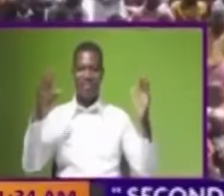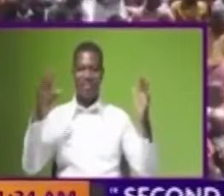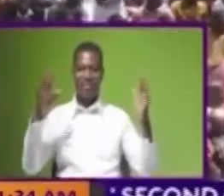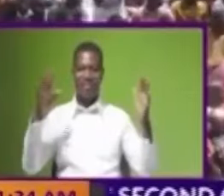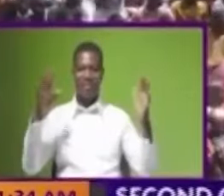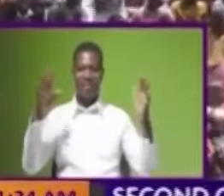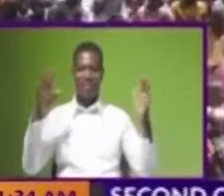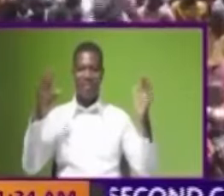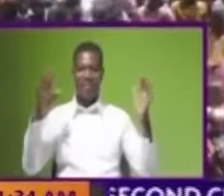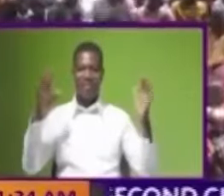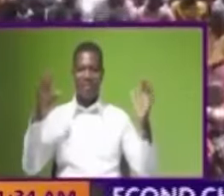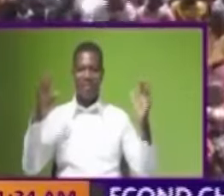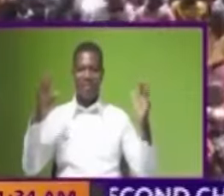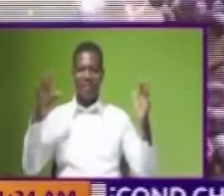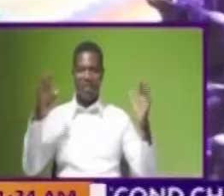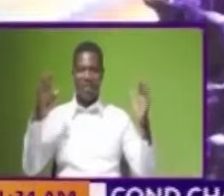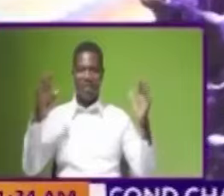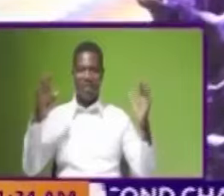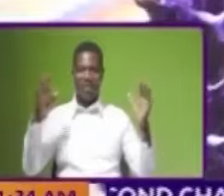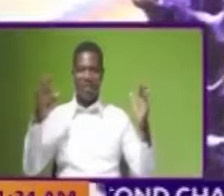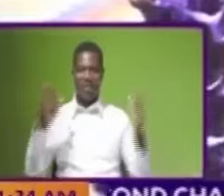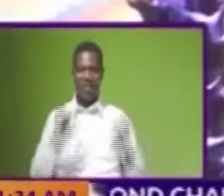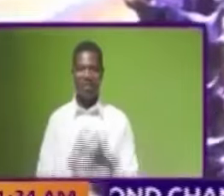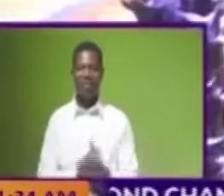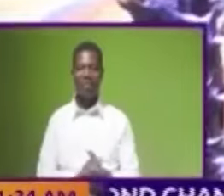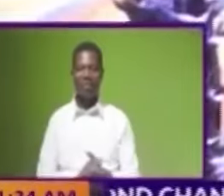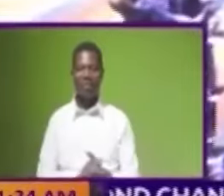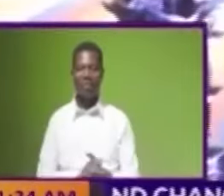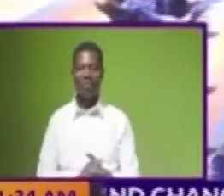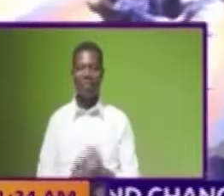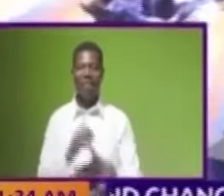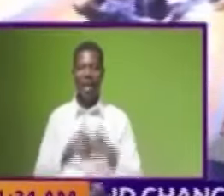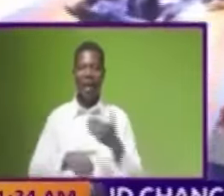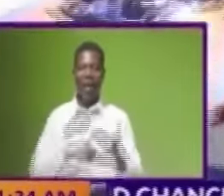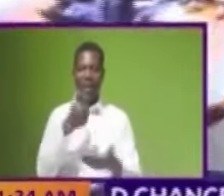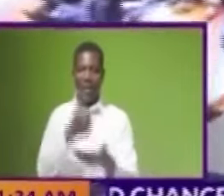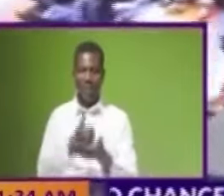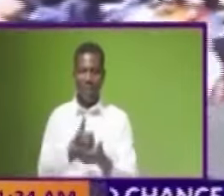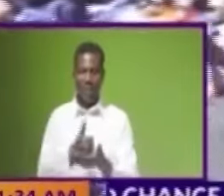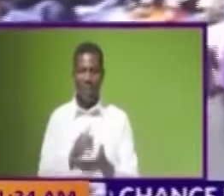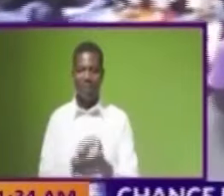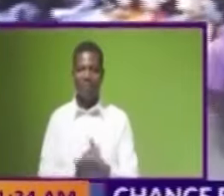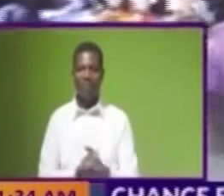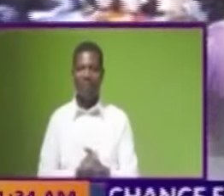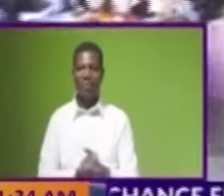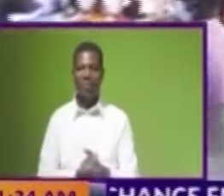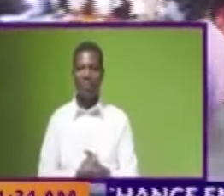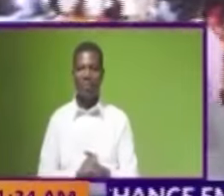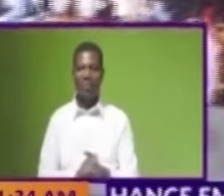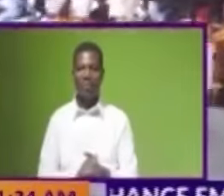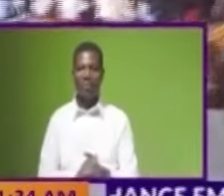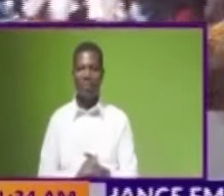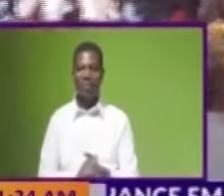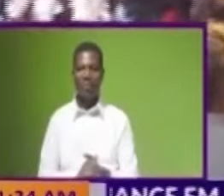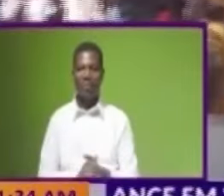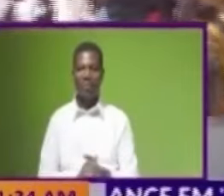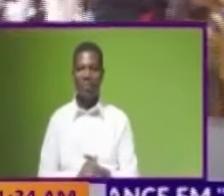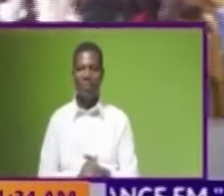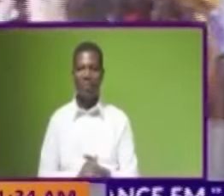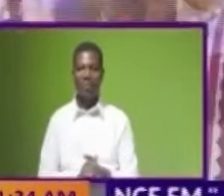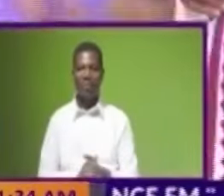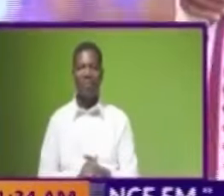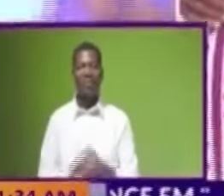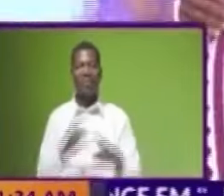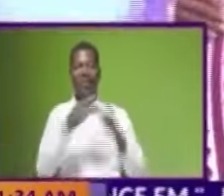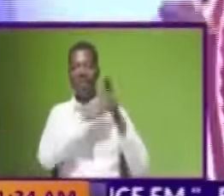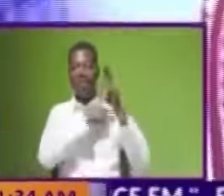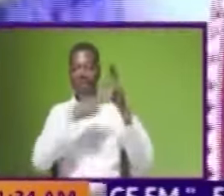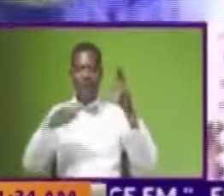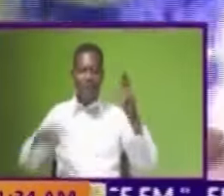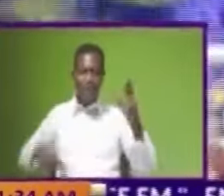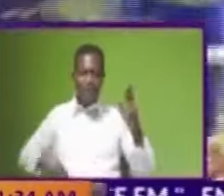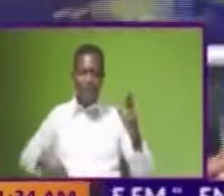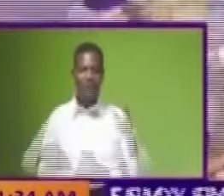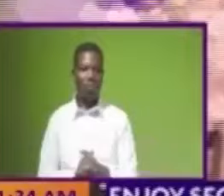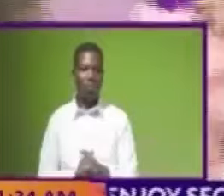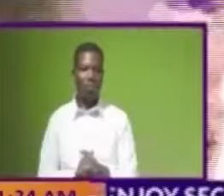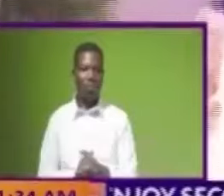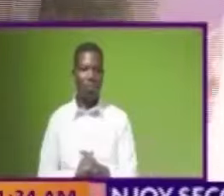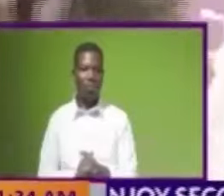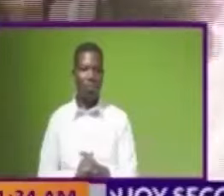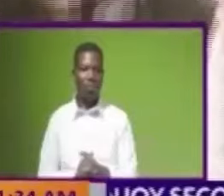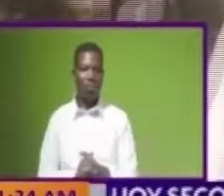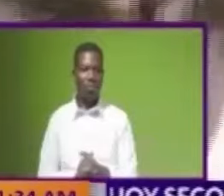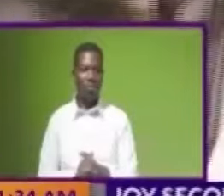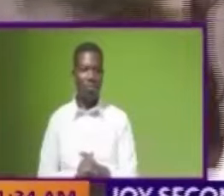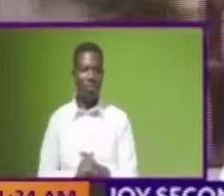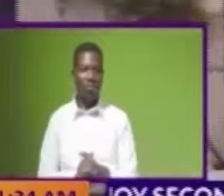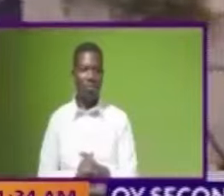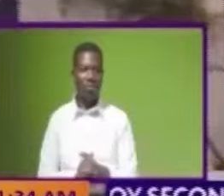Na saa sofu ya ni hu fi e bu nkofu yi ni wase nya da agya betena ho e